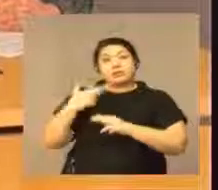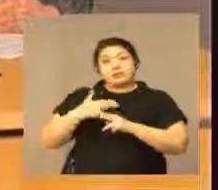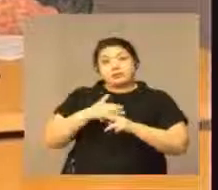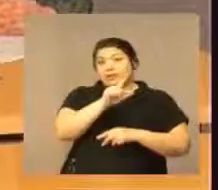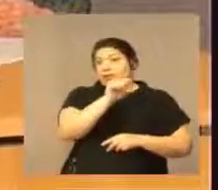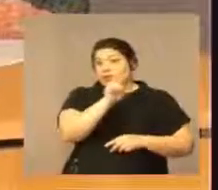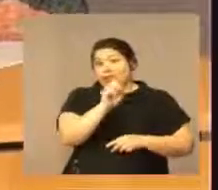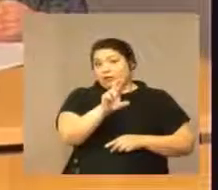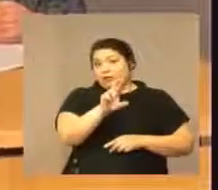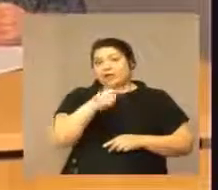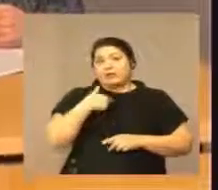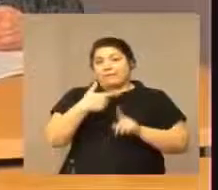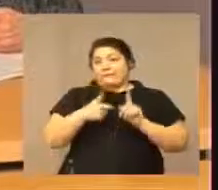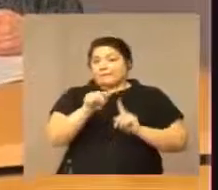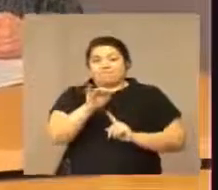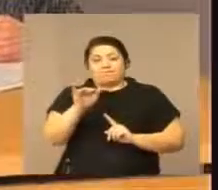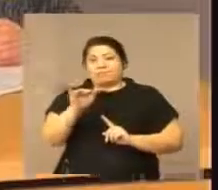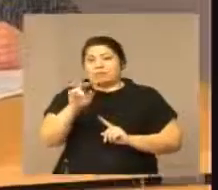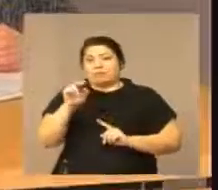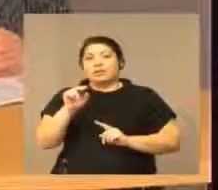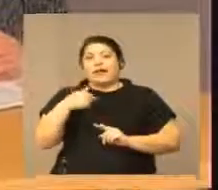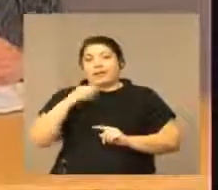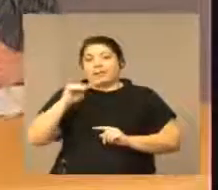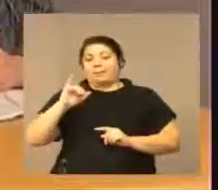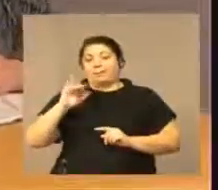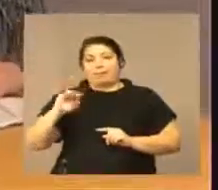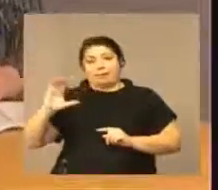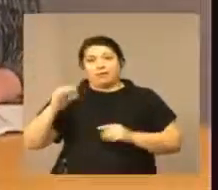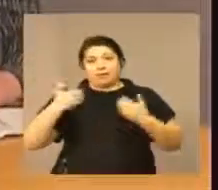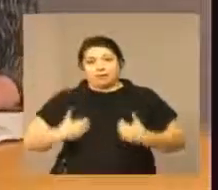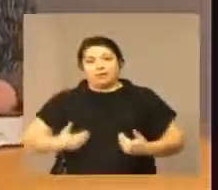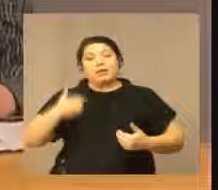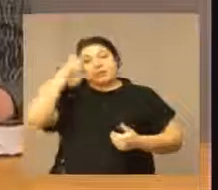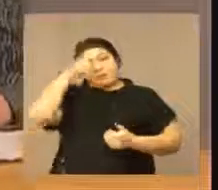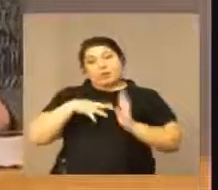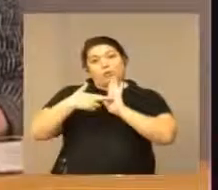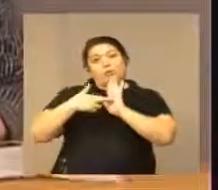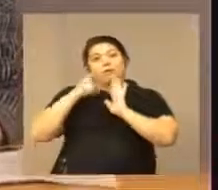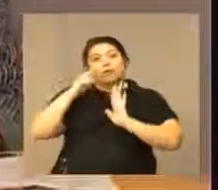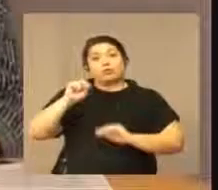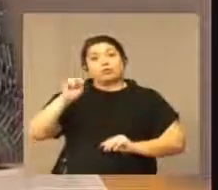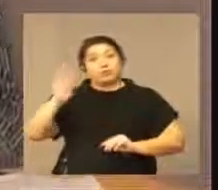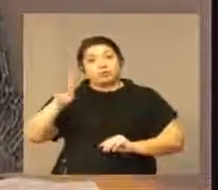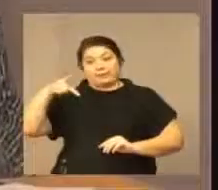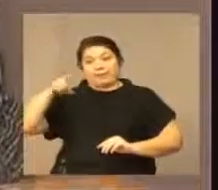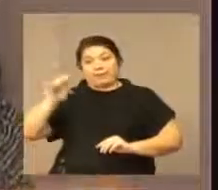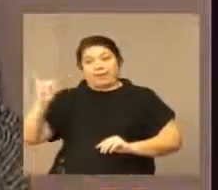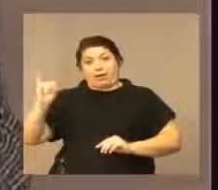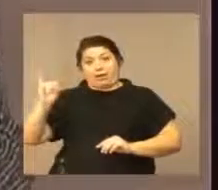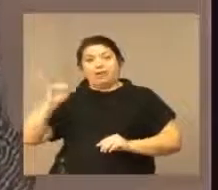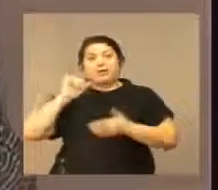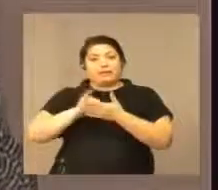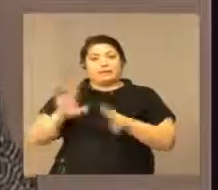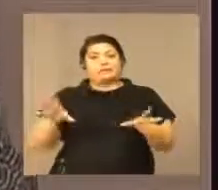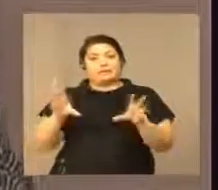from the Metabinagia First Nation. I am Mi'kmaq. I am the male representative for New Brunswick and PEI on the Assembly of